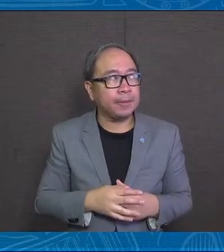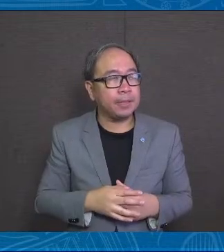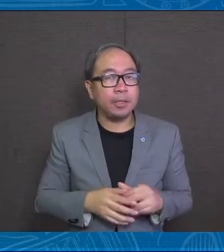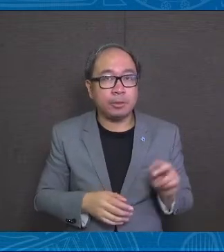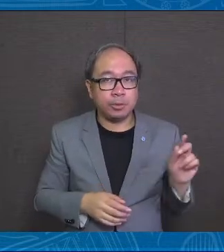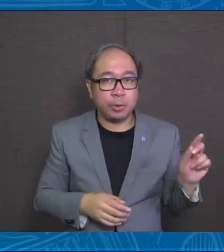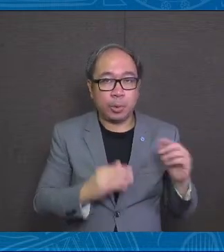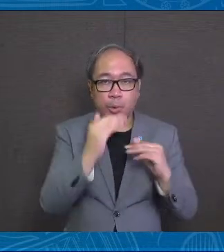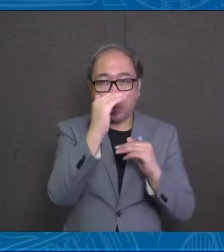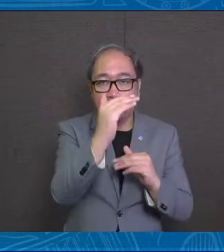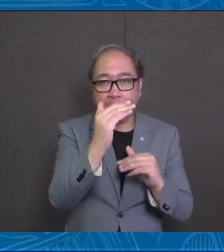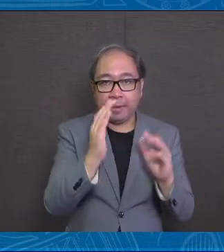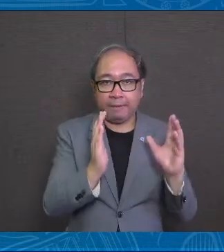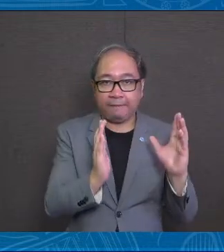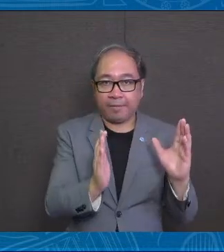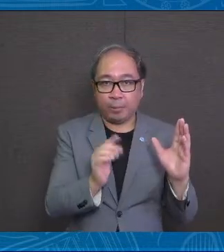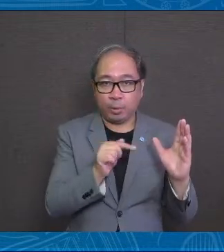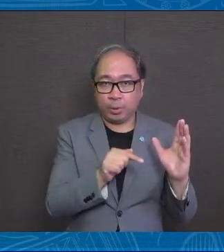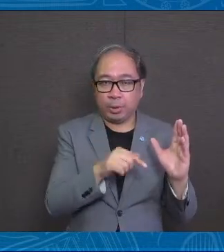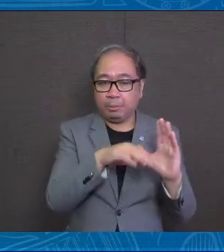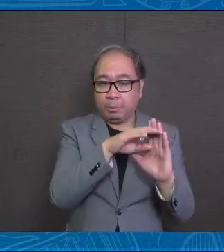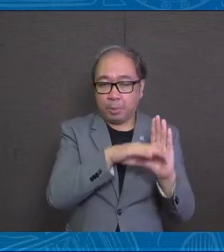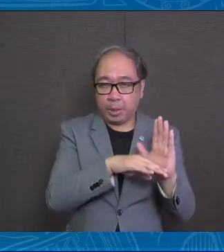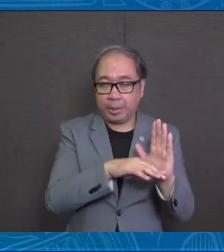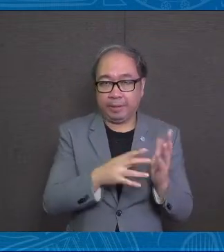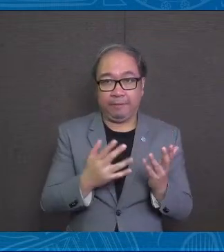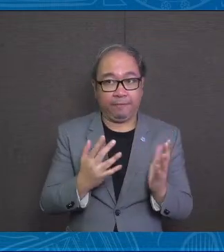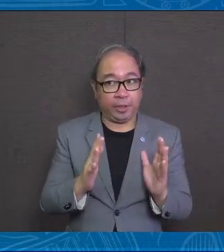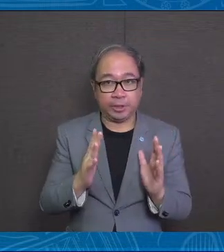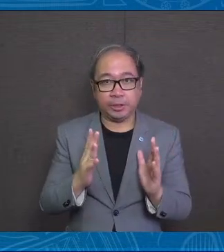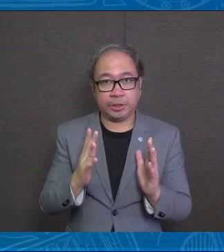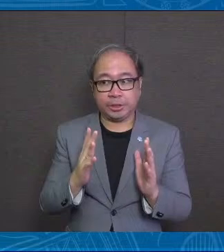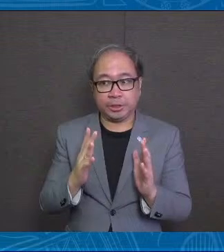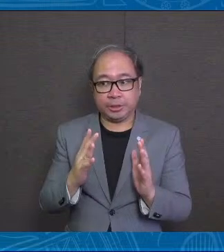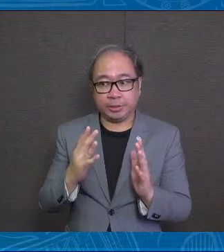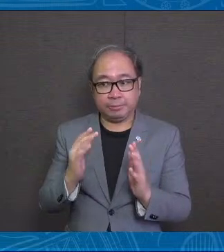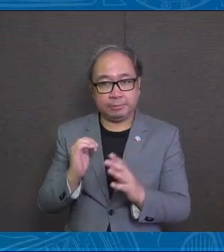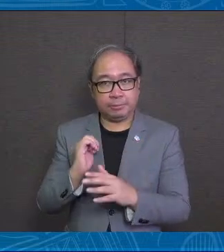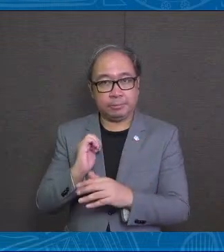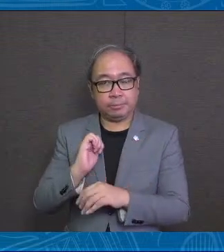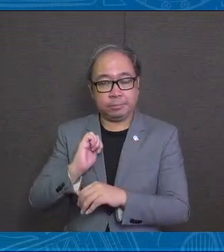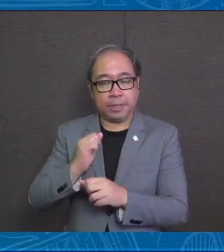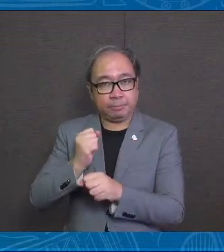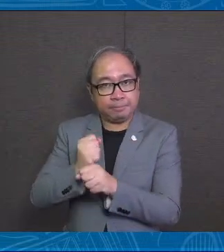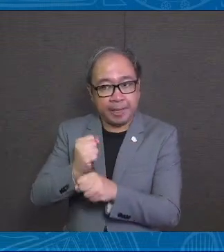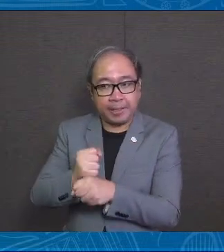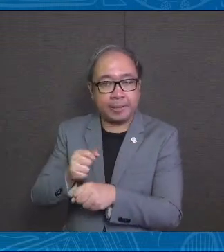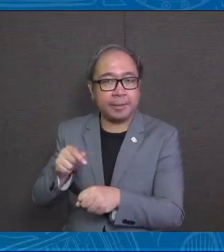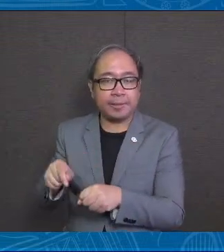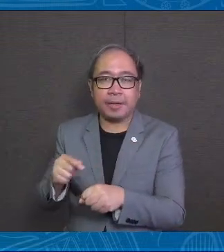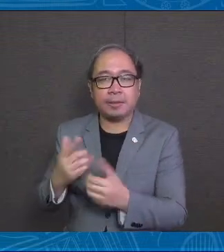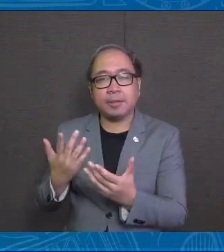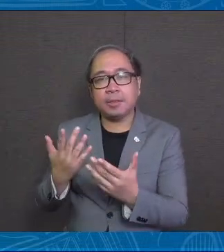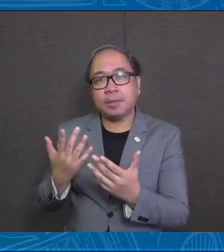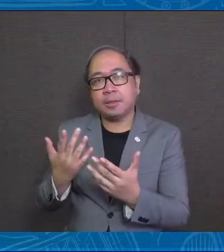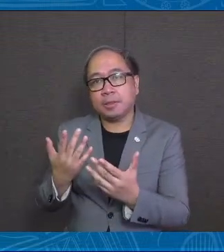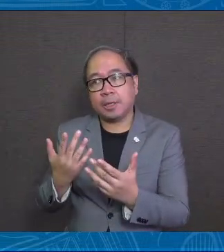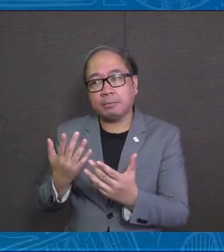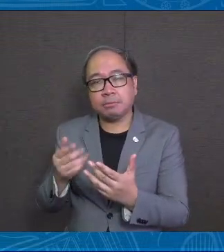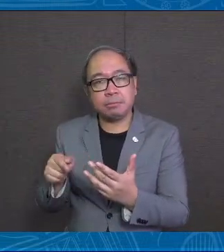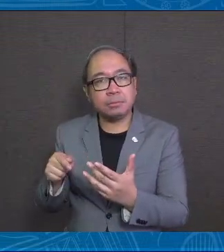have successfully developed the financing mechanisms in our budget. For example, we